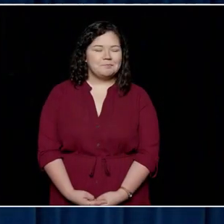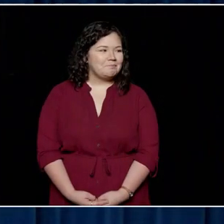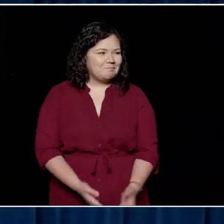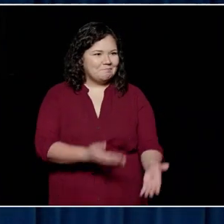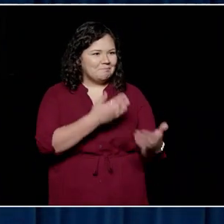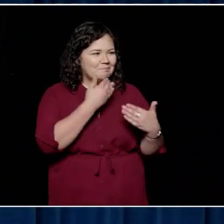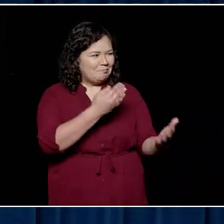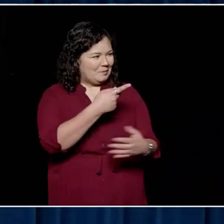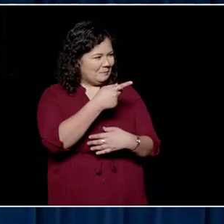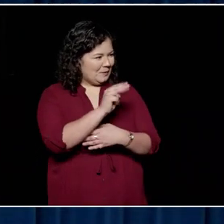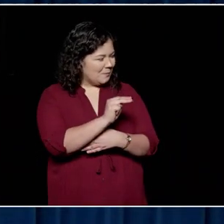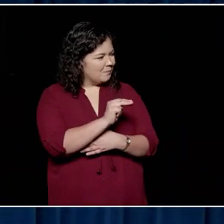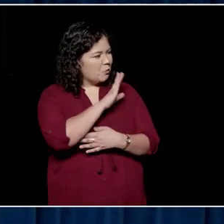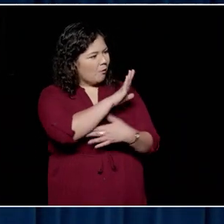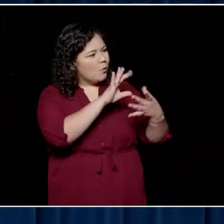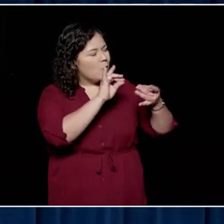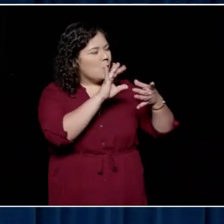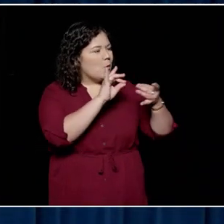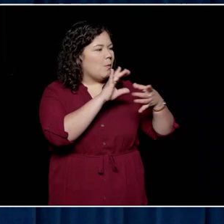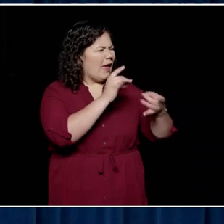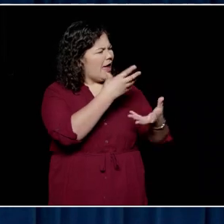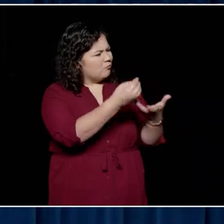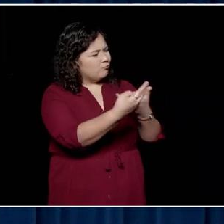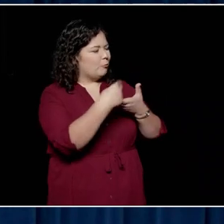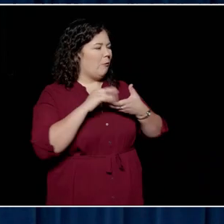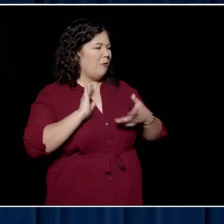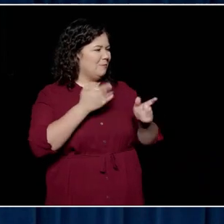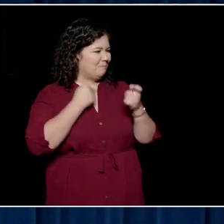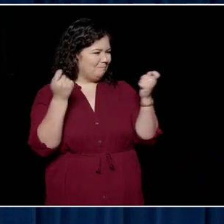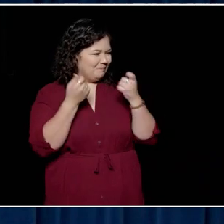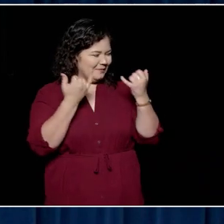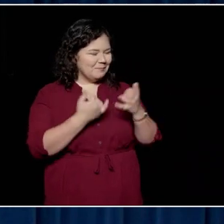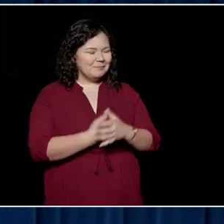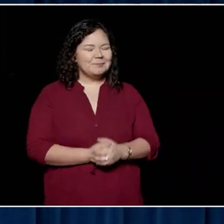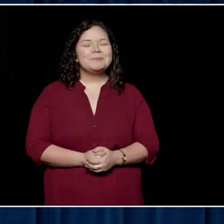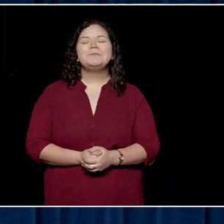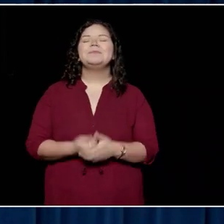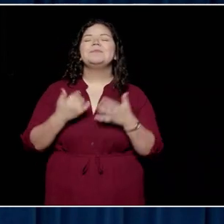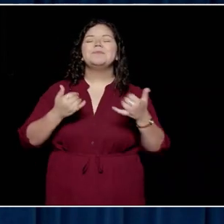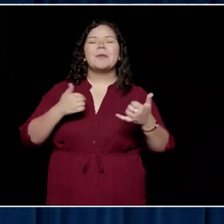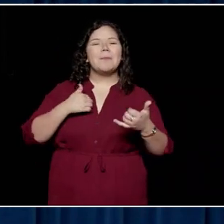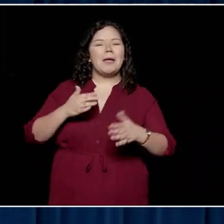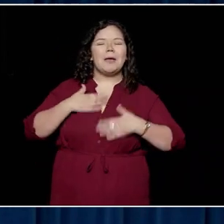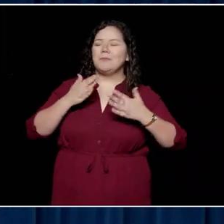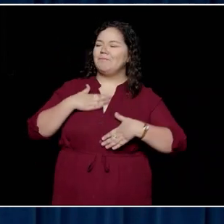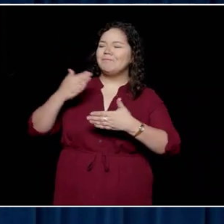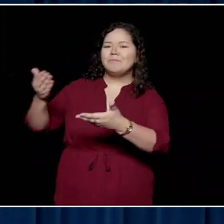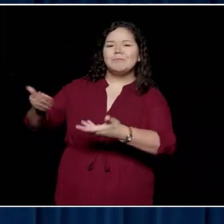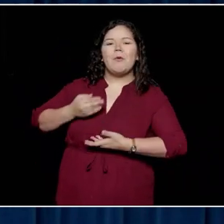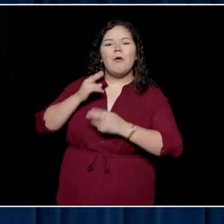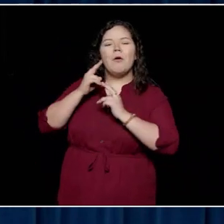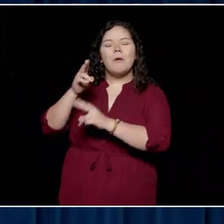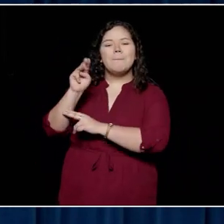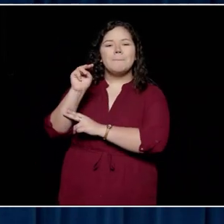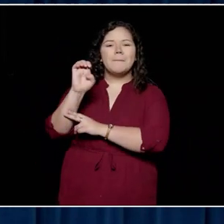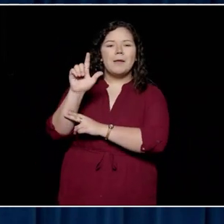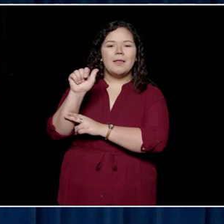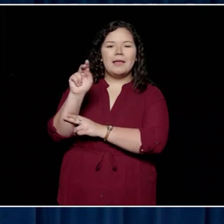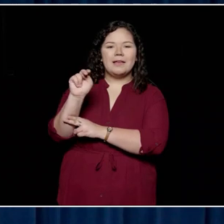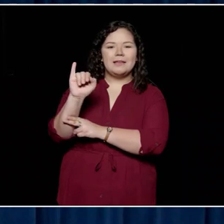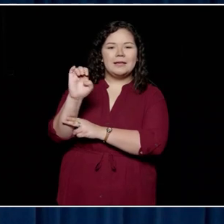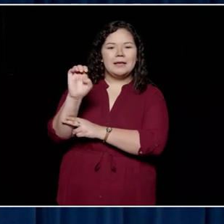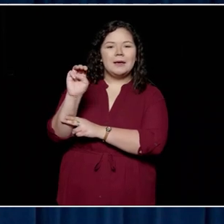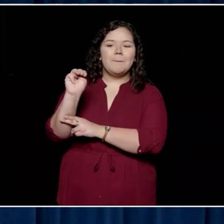Thank you, Prime Minister, for your remarks and for joining us today. I'm pleased now to introduce the Honorable Melanie